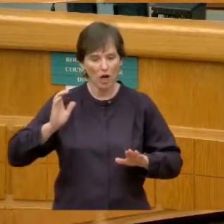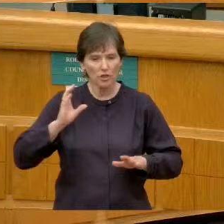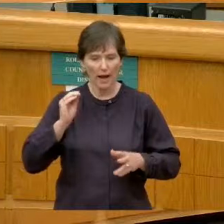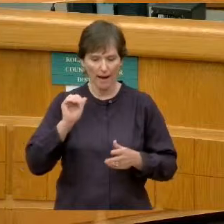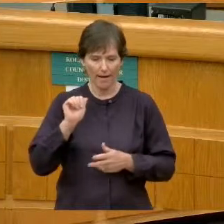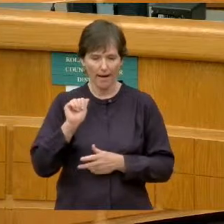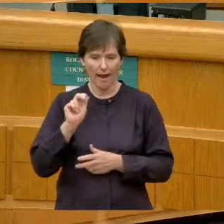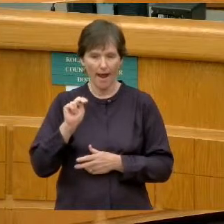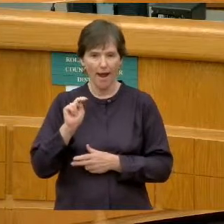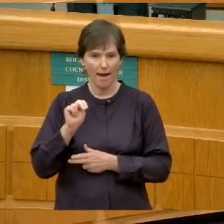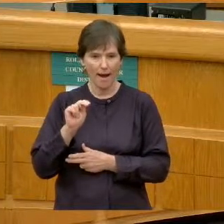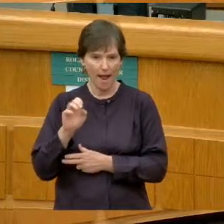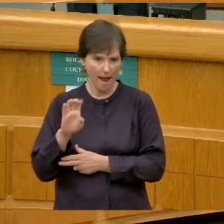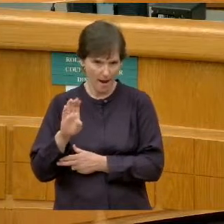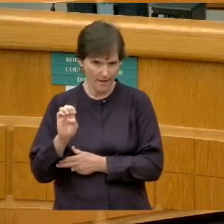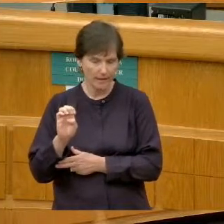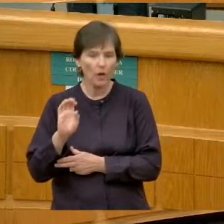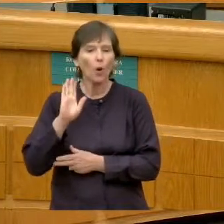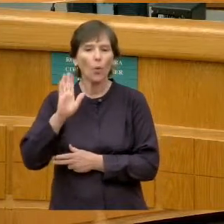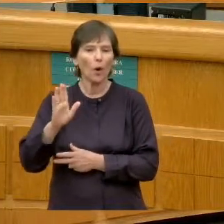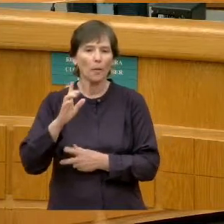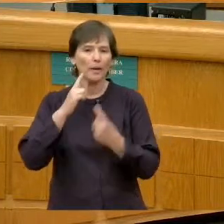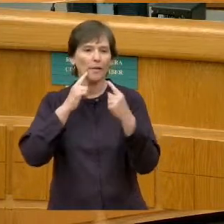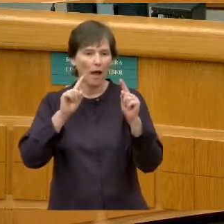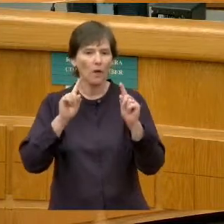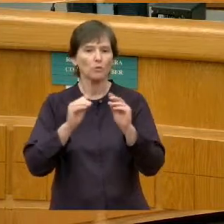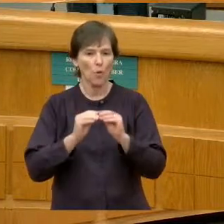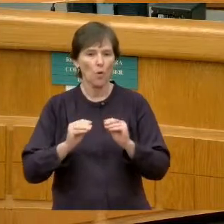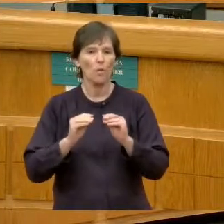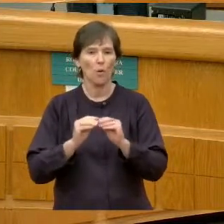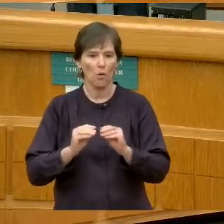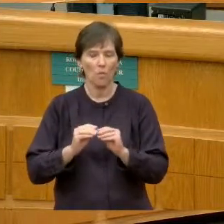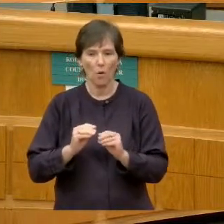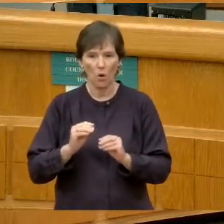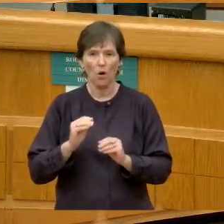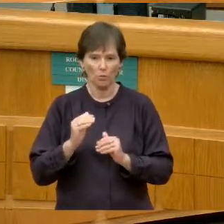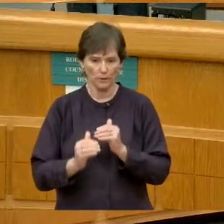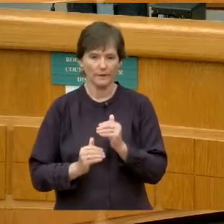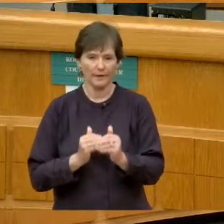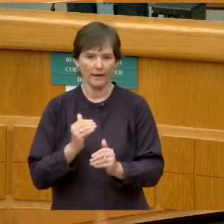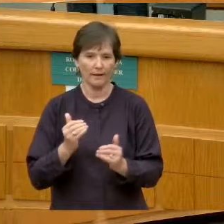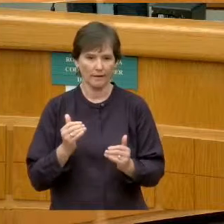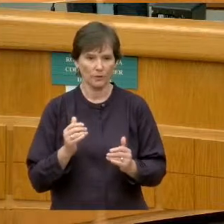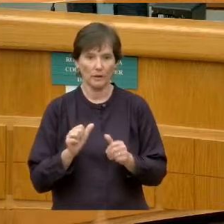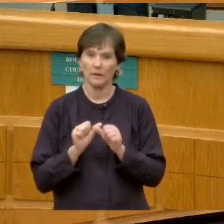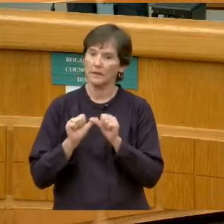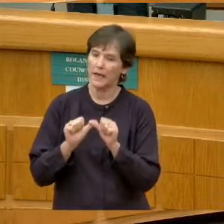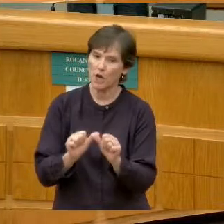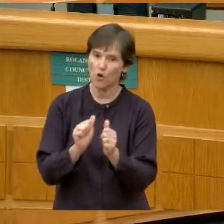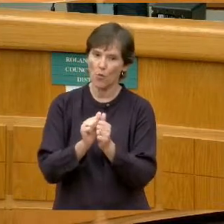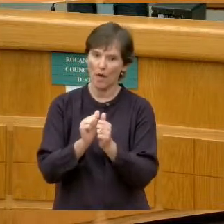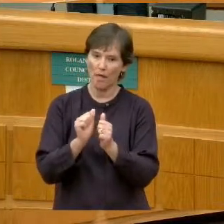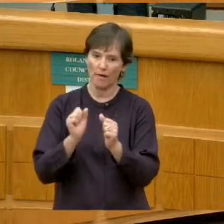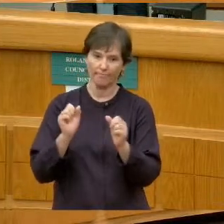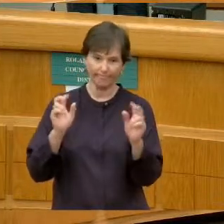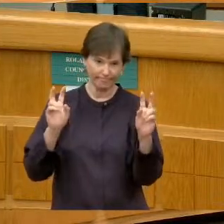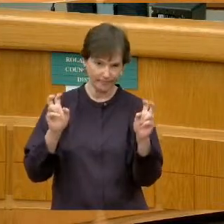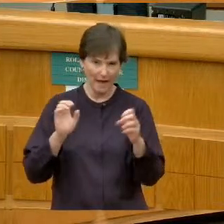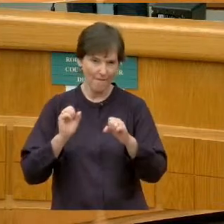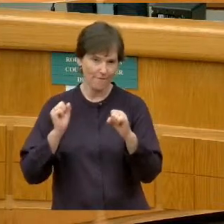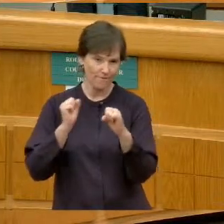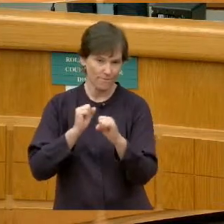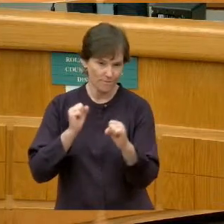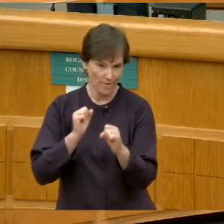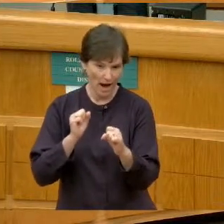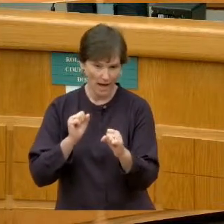on what we're proceeding through as we continue to fight our battle with the COVID. But